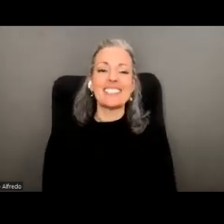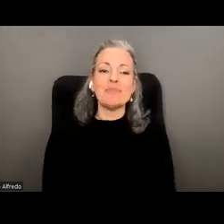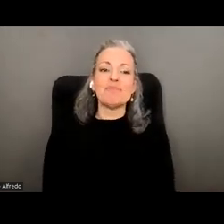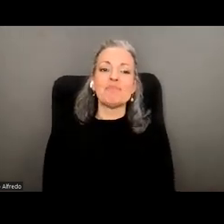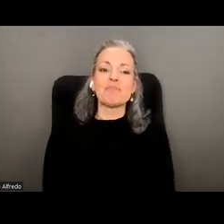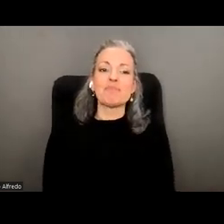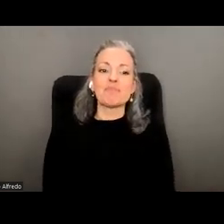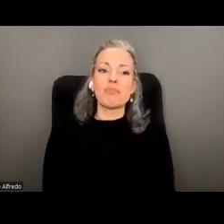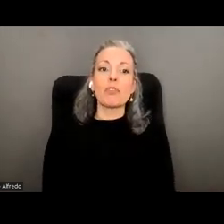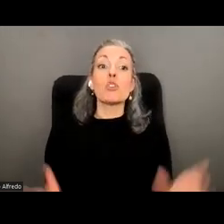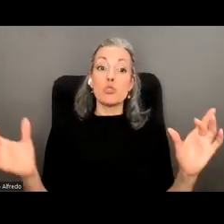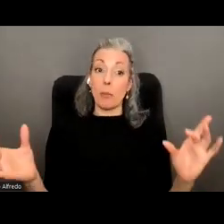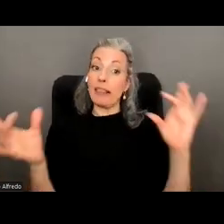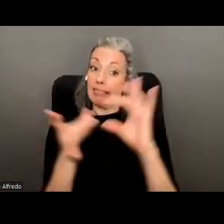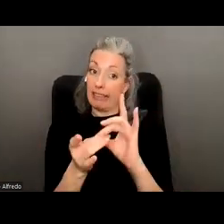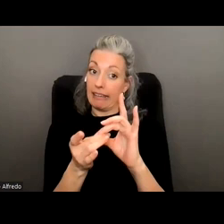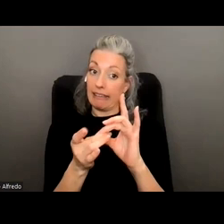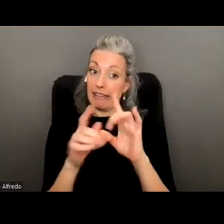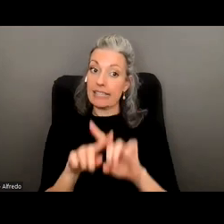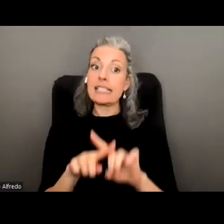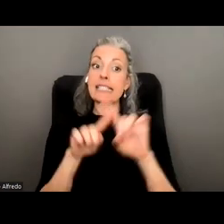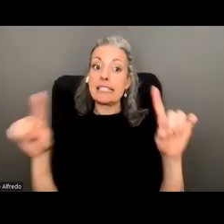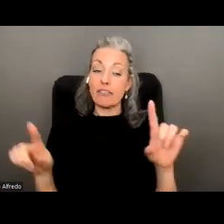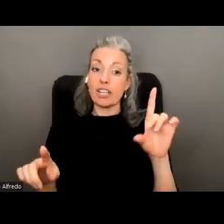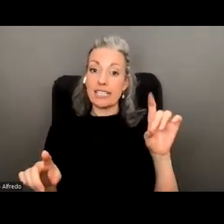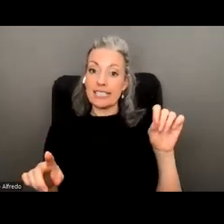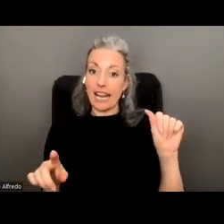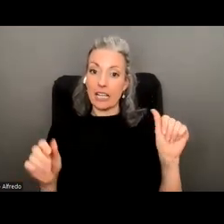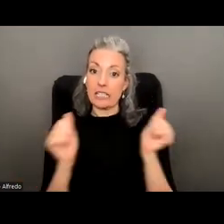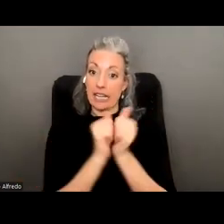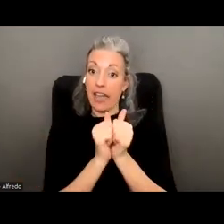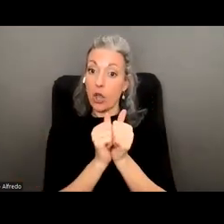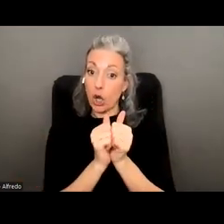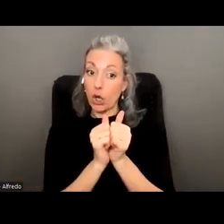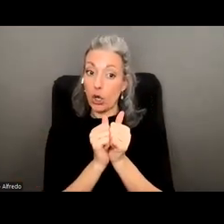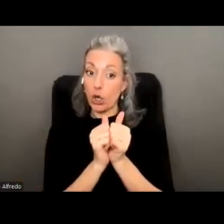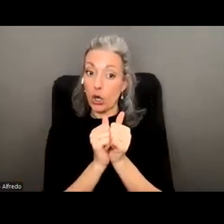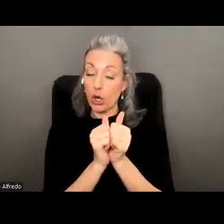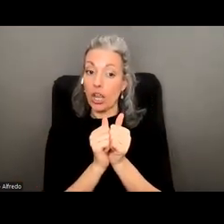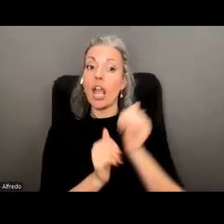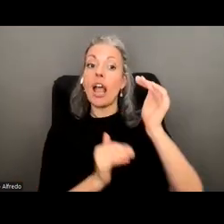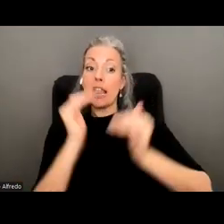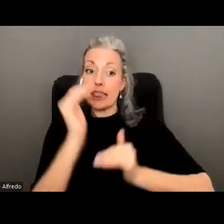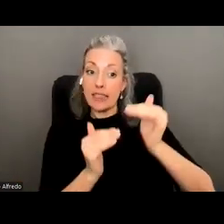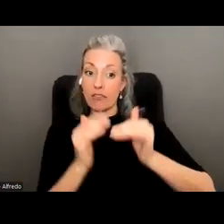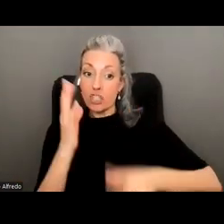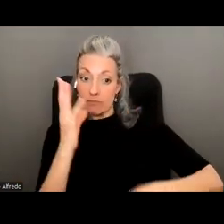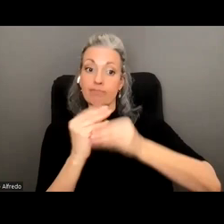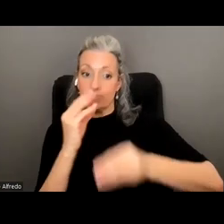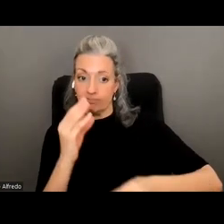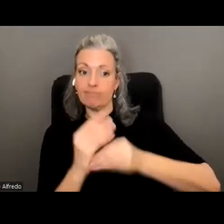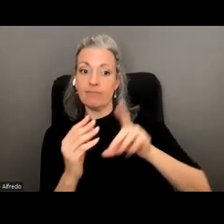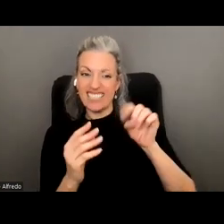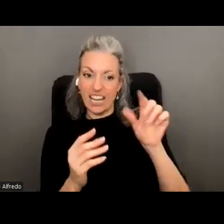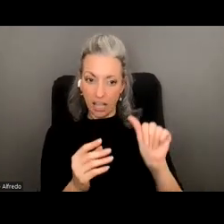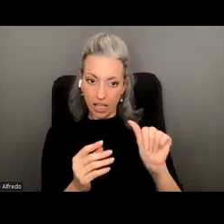So we're going to be linking different data sets together currently siloed. We're going to leverage supplemental data sets. We're going